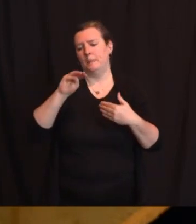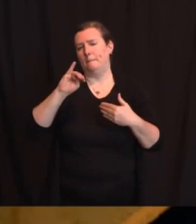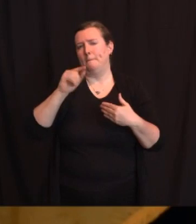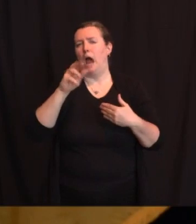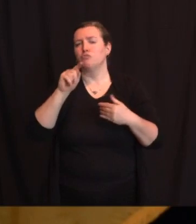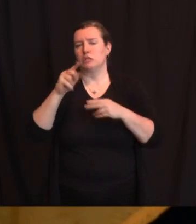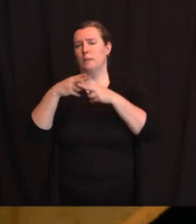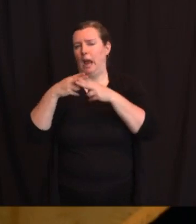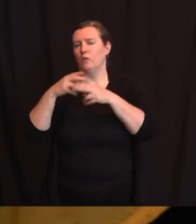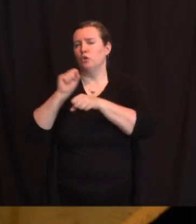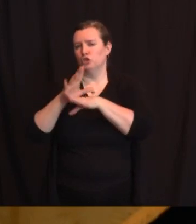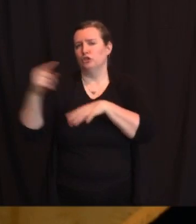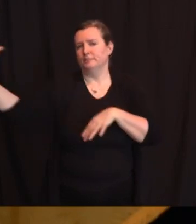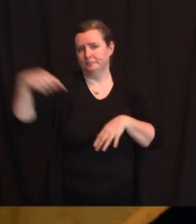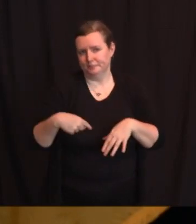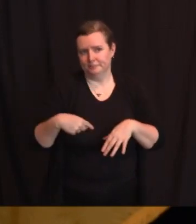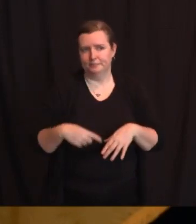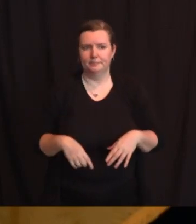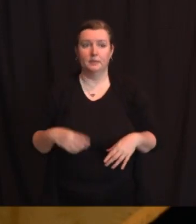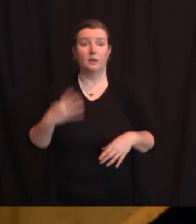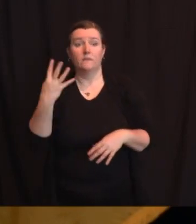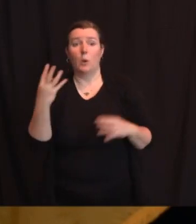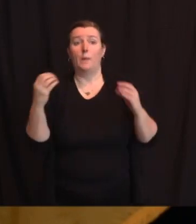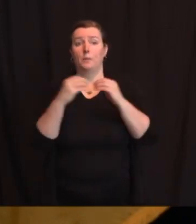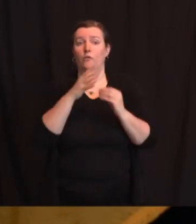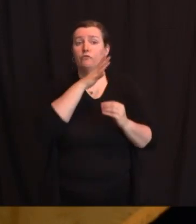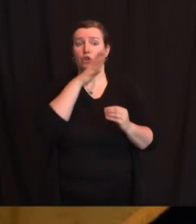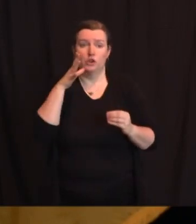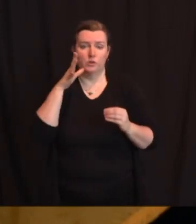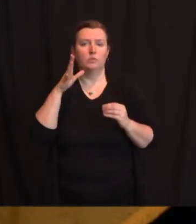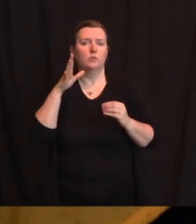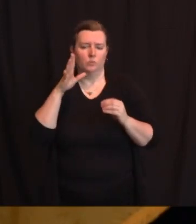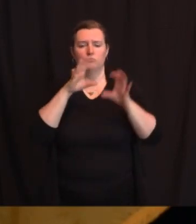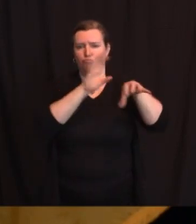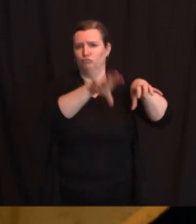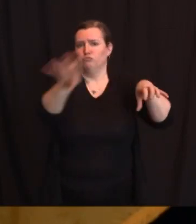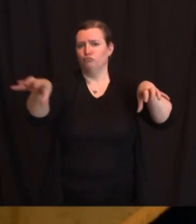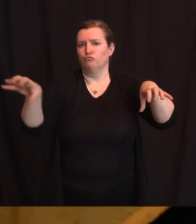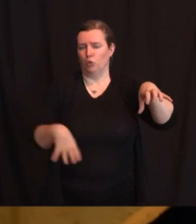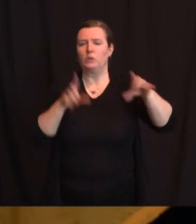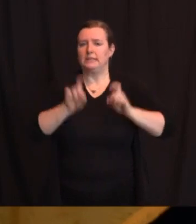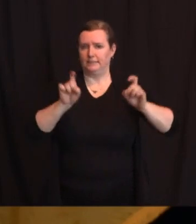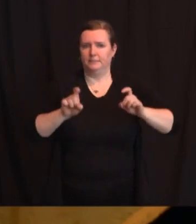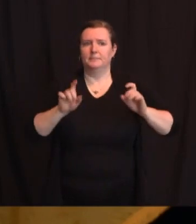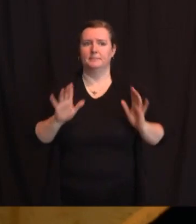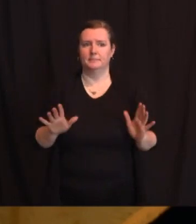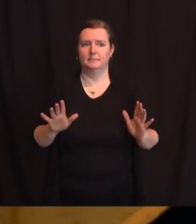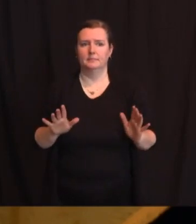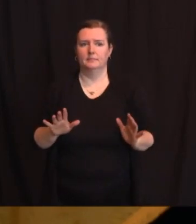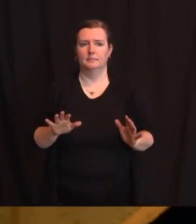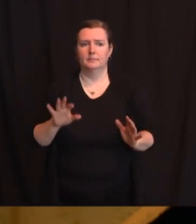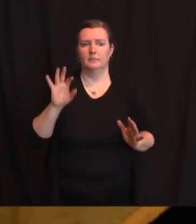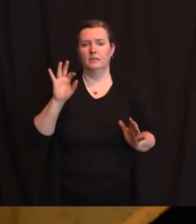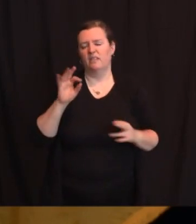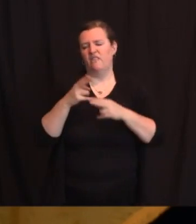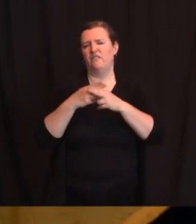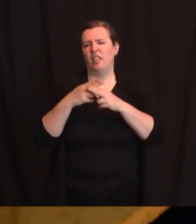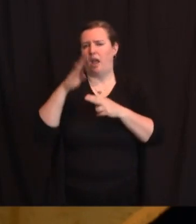week. Accommodations for quarantine have been made at the Field Medical Station and Salem